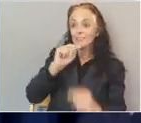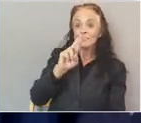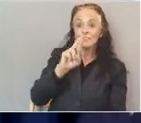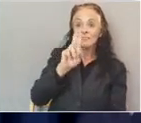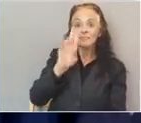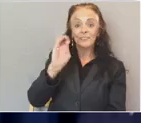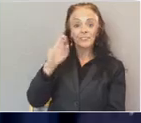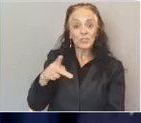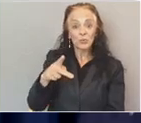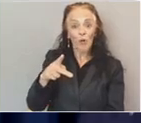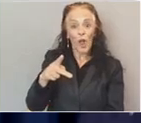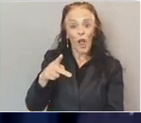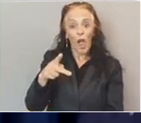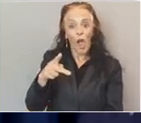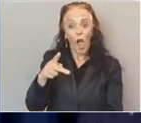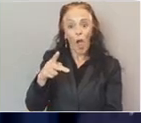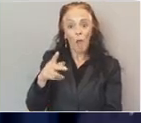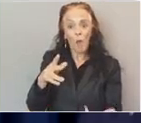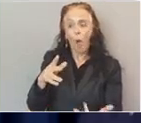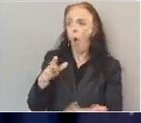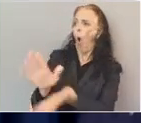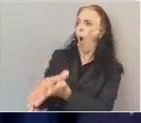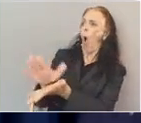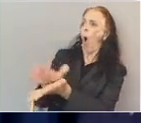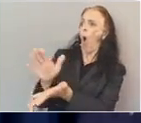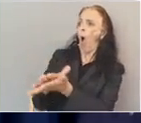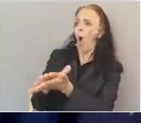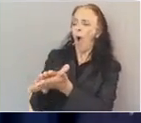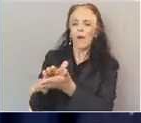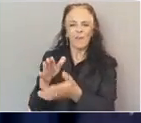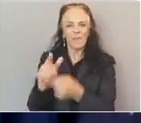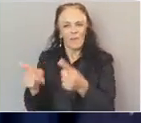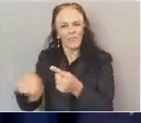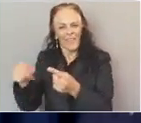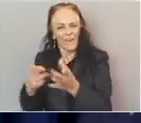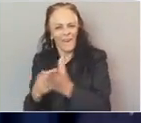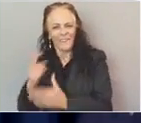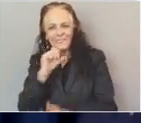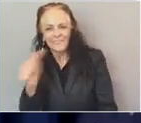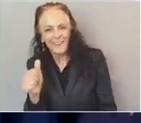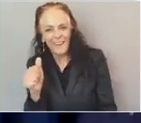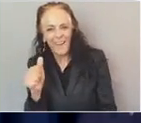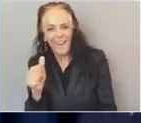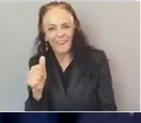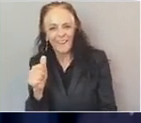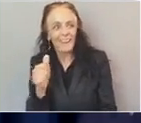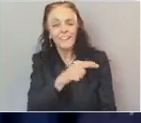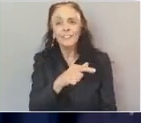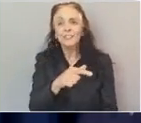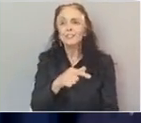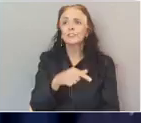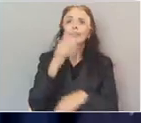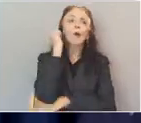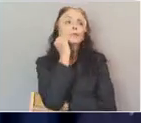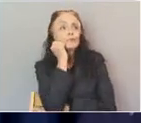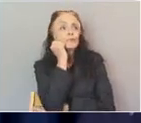stood idly by. And folks, it was a deadly decision.